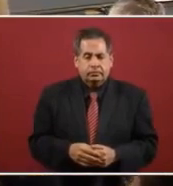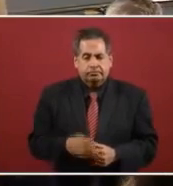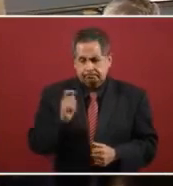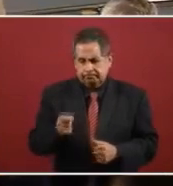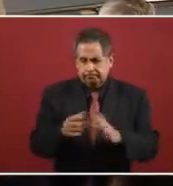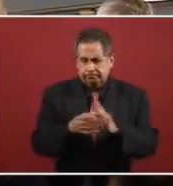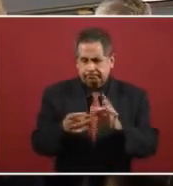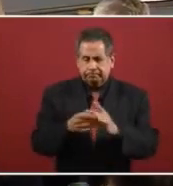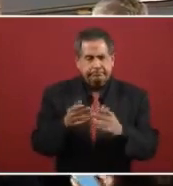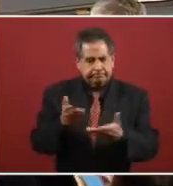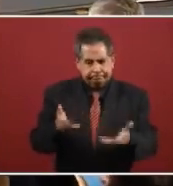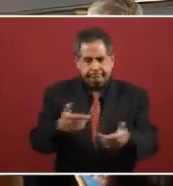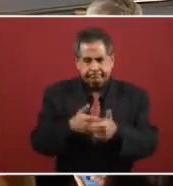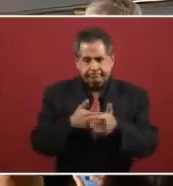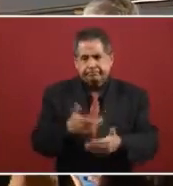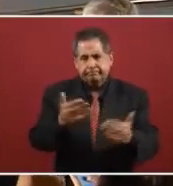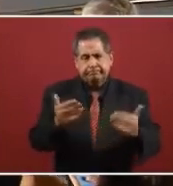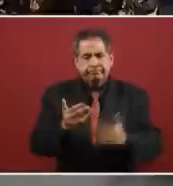basically.